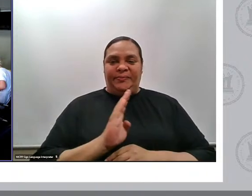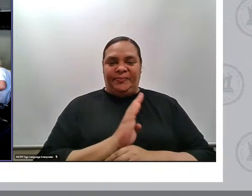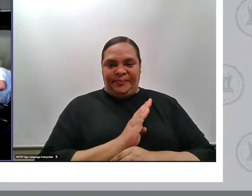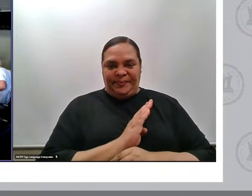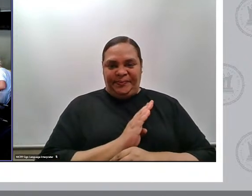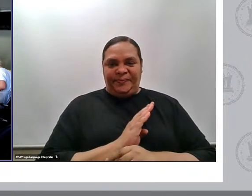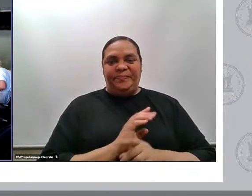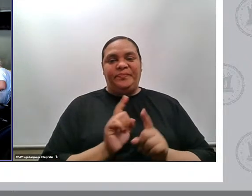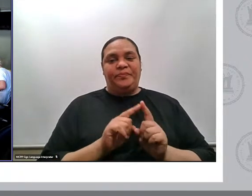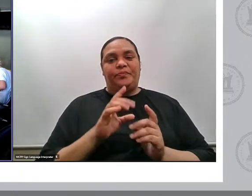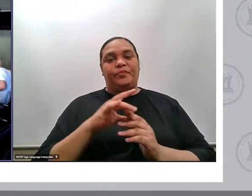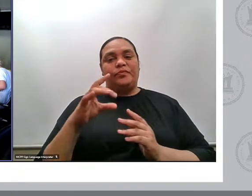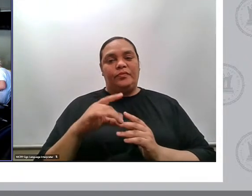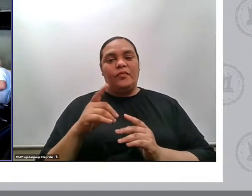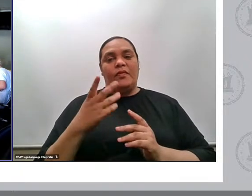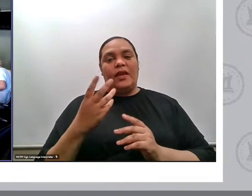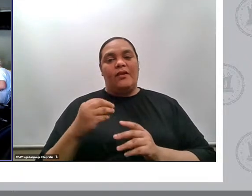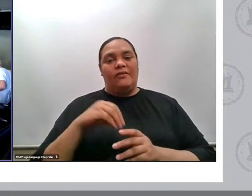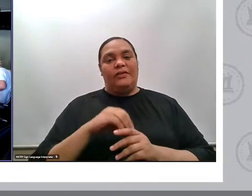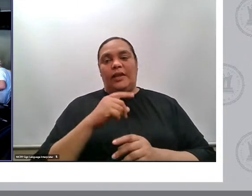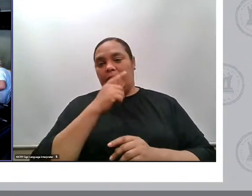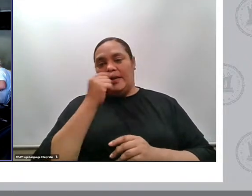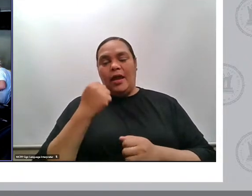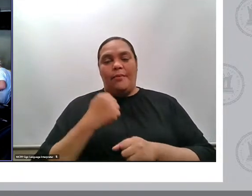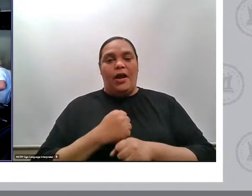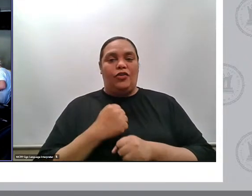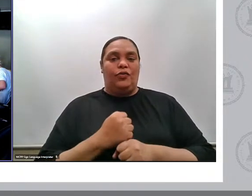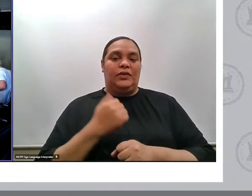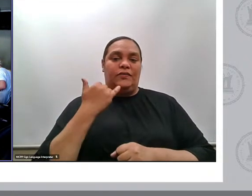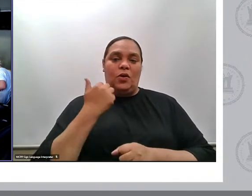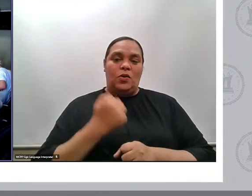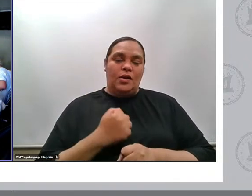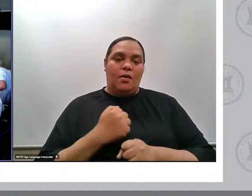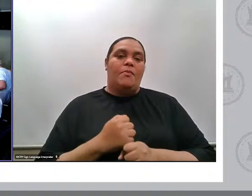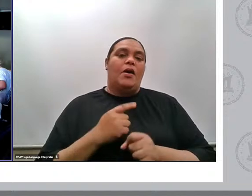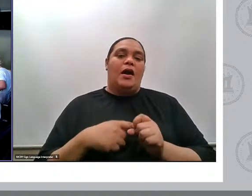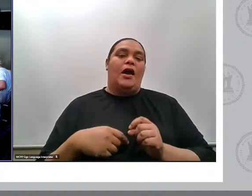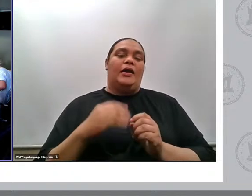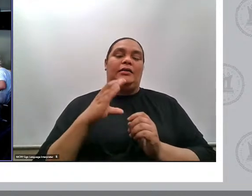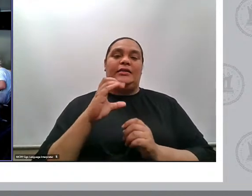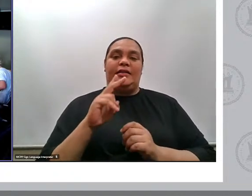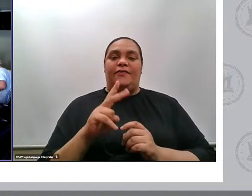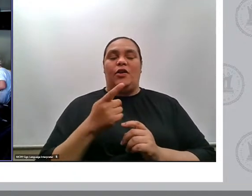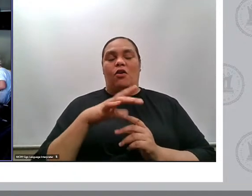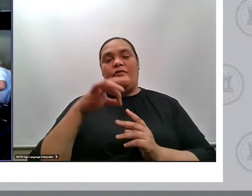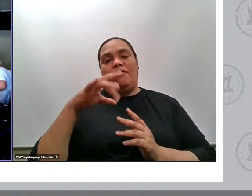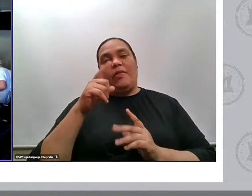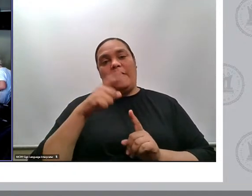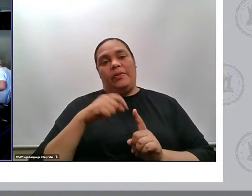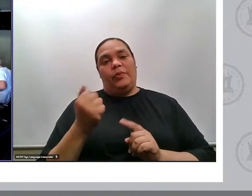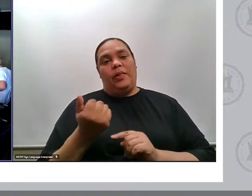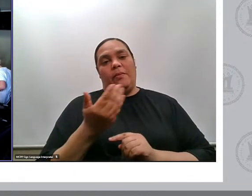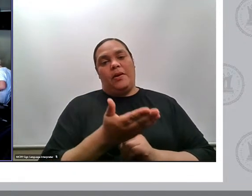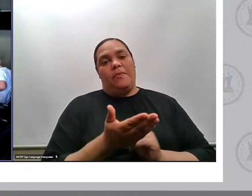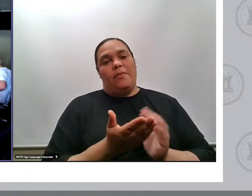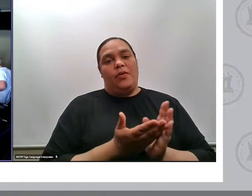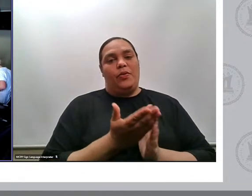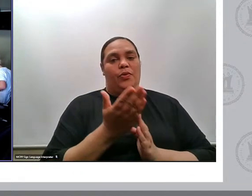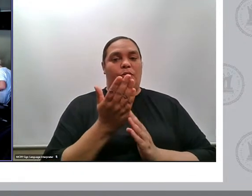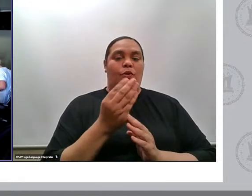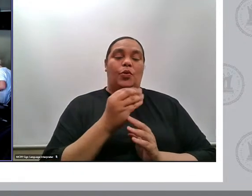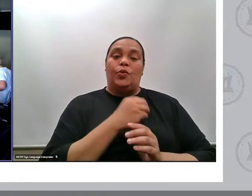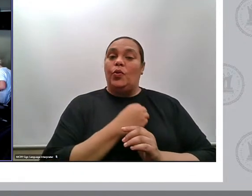A nomination containing the name, address, telephone number, and curriculum vitae of a nominee shall be submitted to